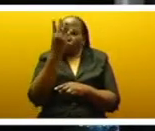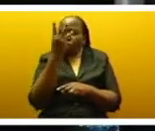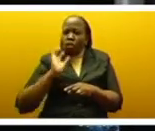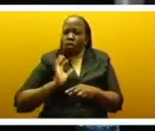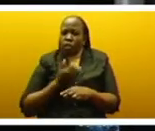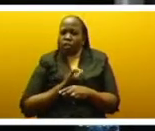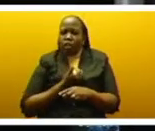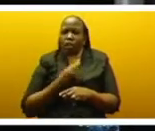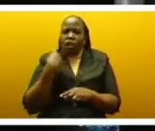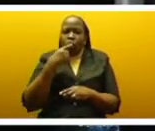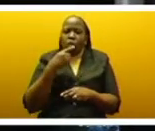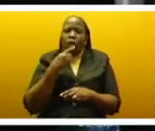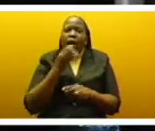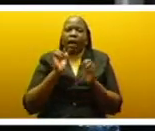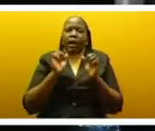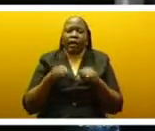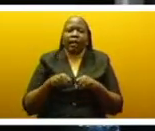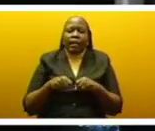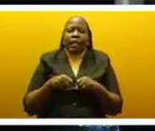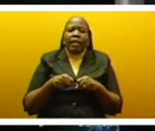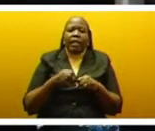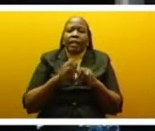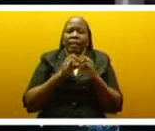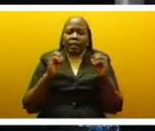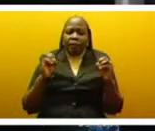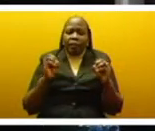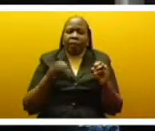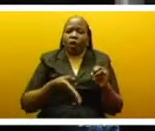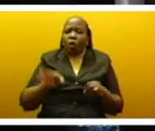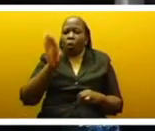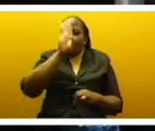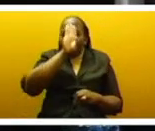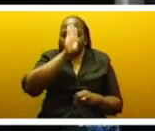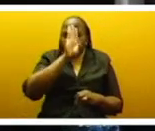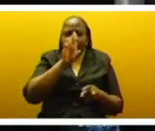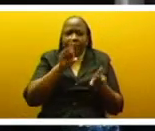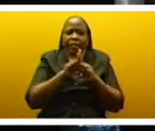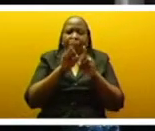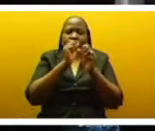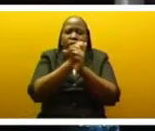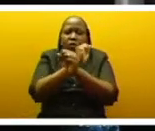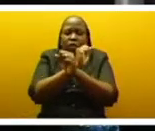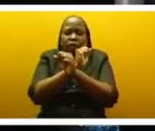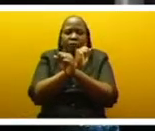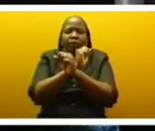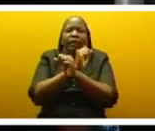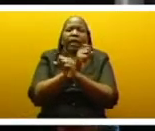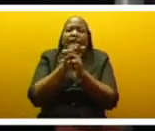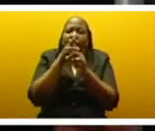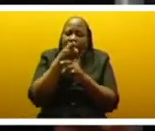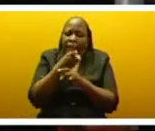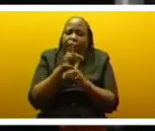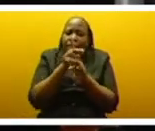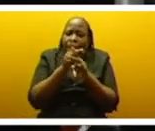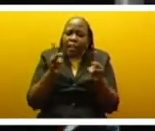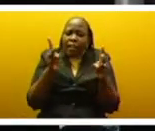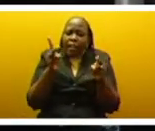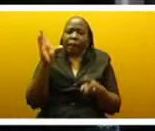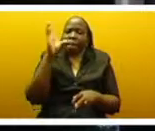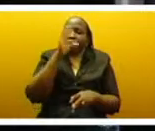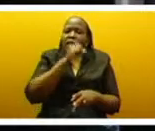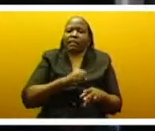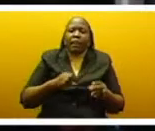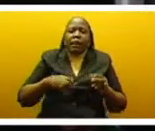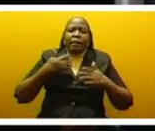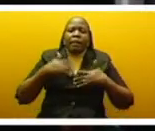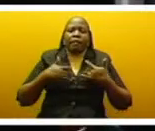Bomas. Opaqueness and arbitrariness to the electoral process, the very mischief the